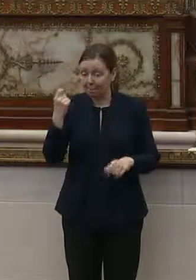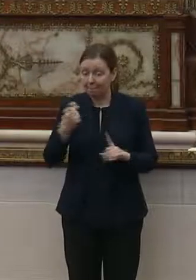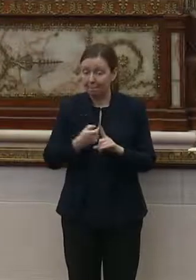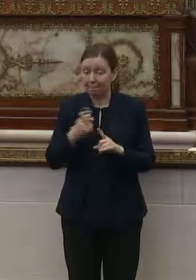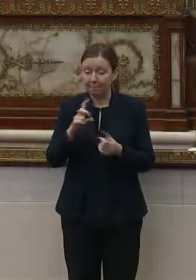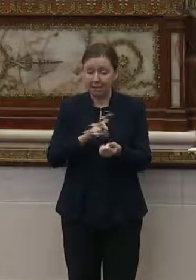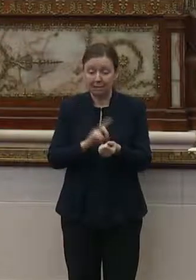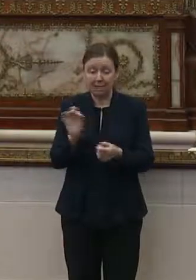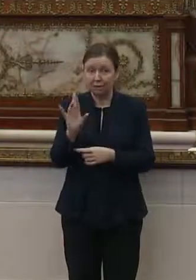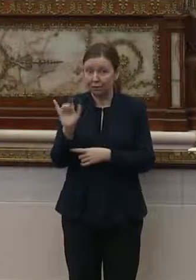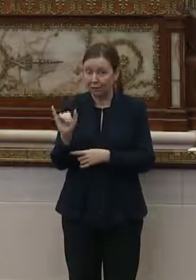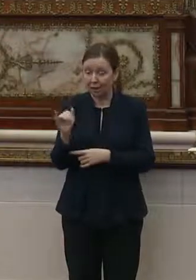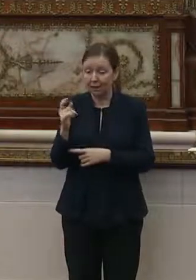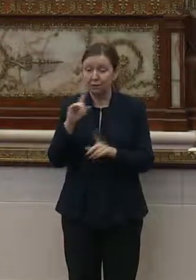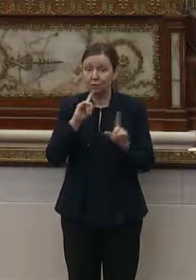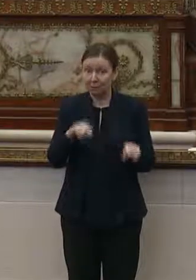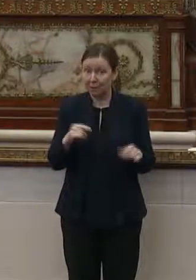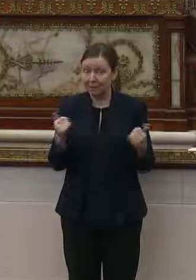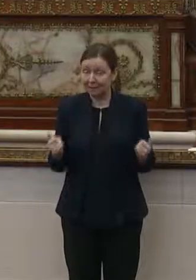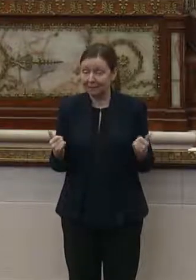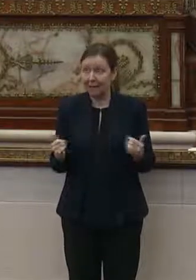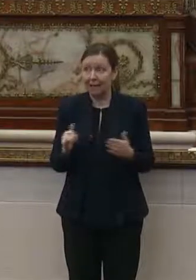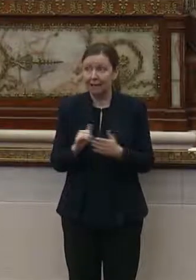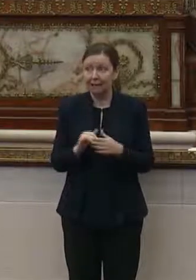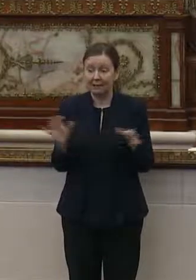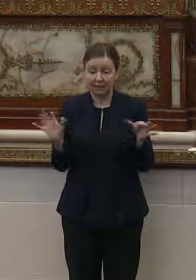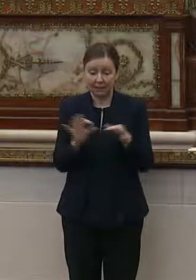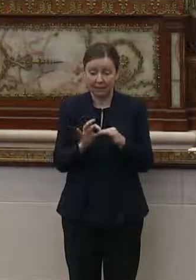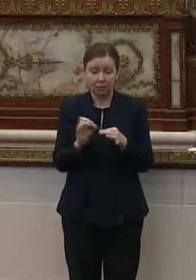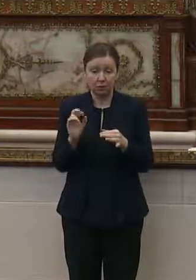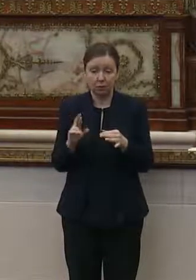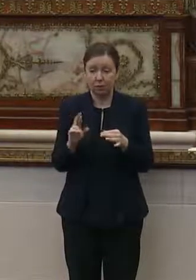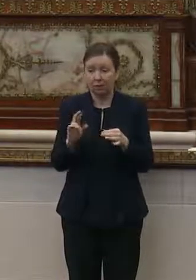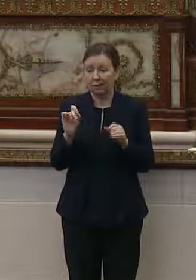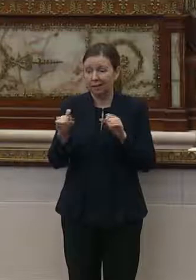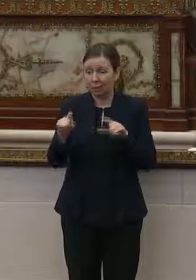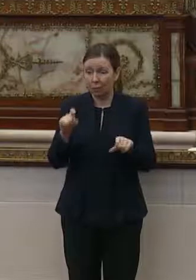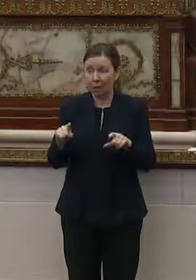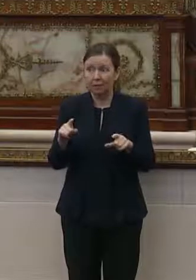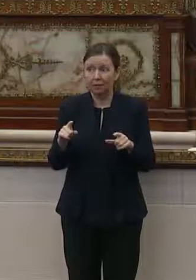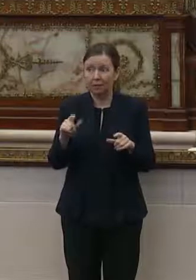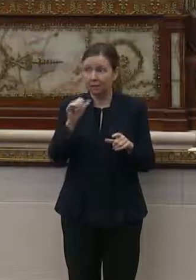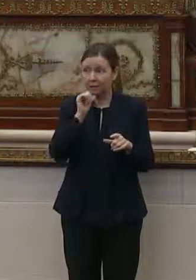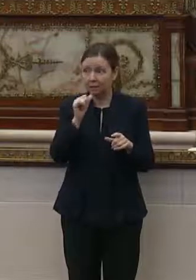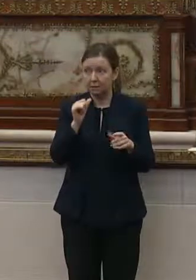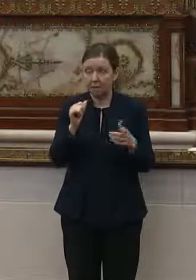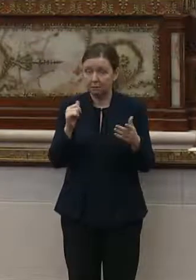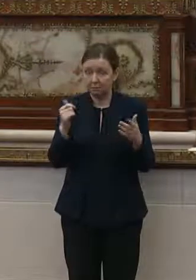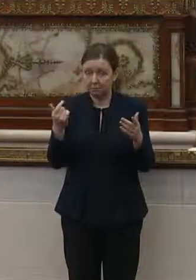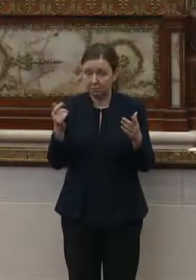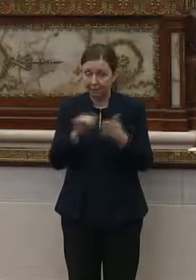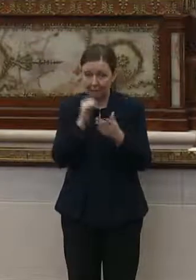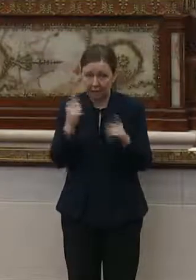Dr. Farley's response that connection or inquiry or step has not been taken as of yet.